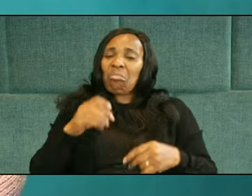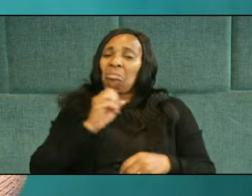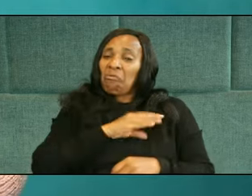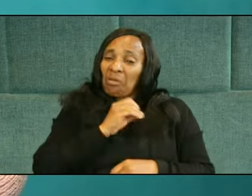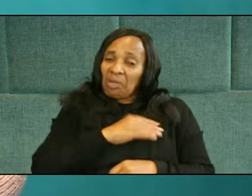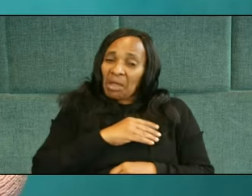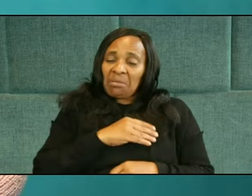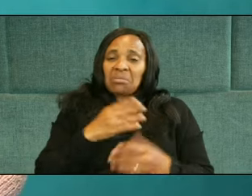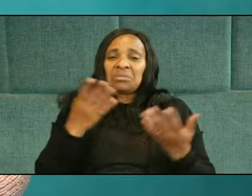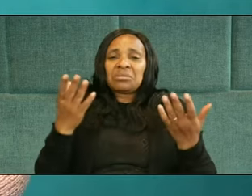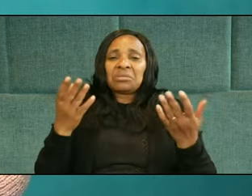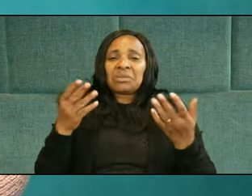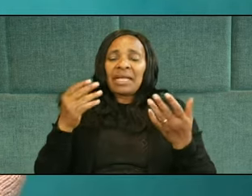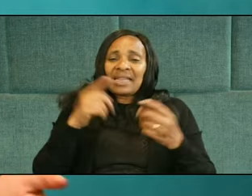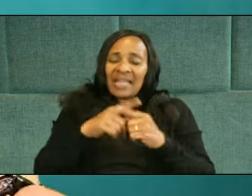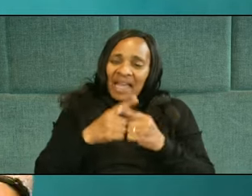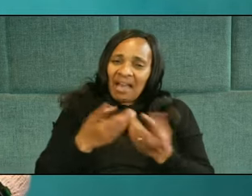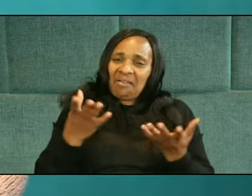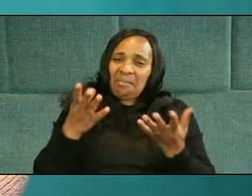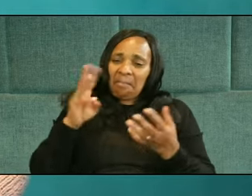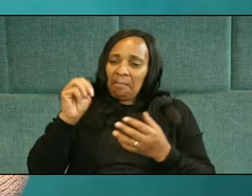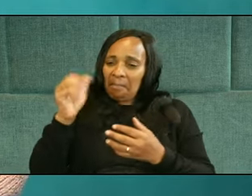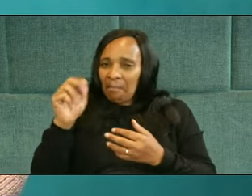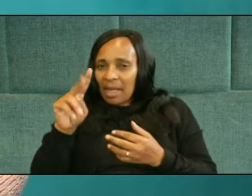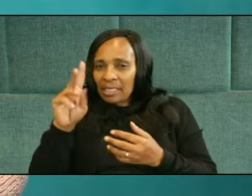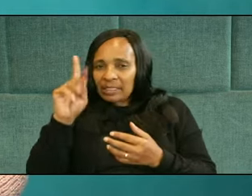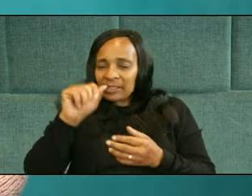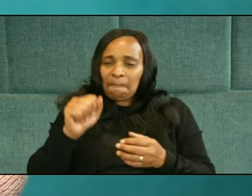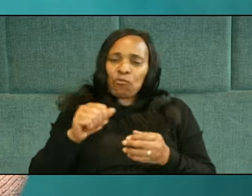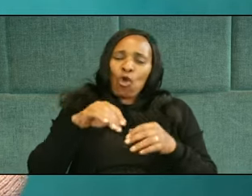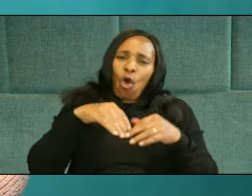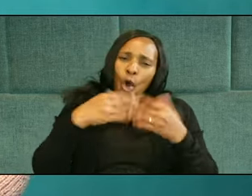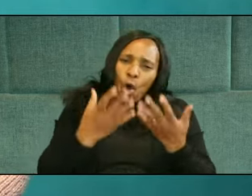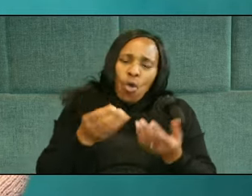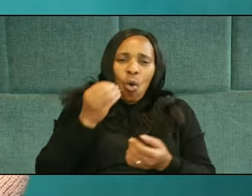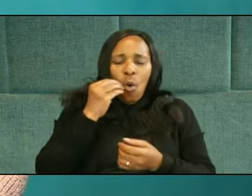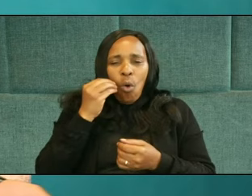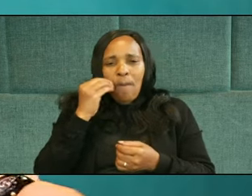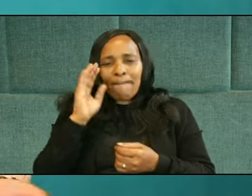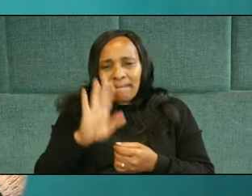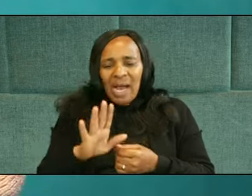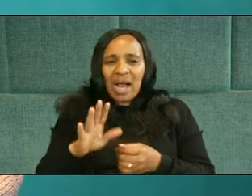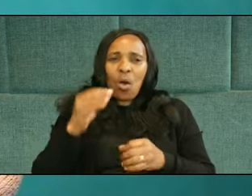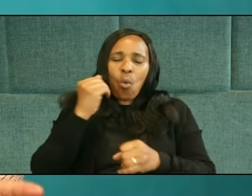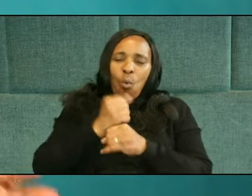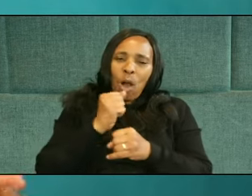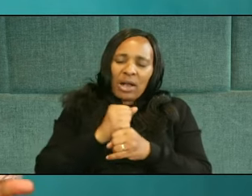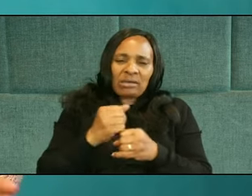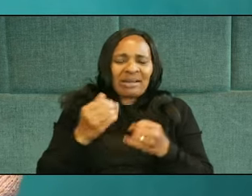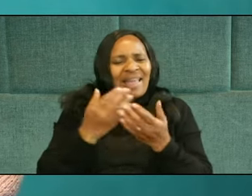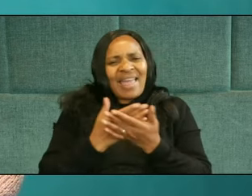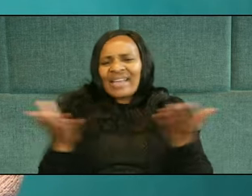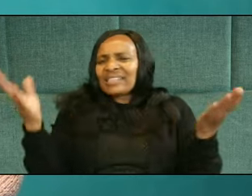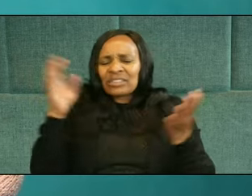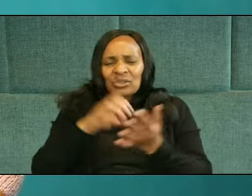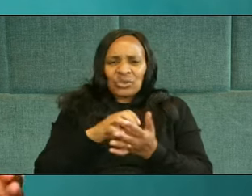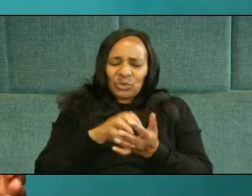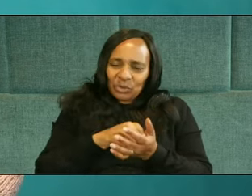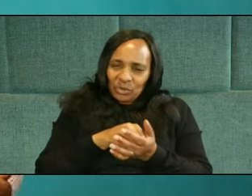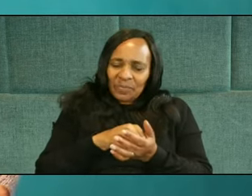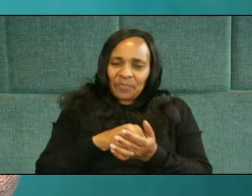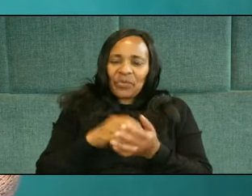might be, their grades or relationships they have in school or at home, at work, in any